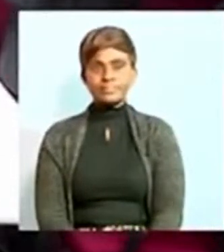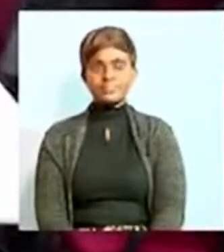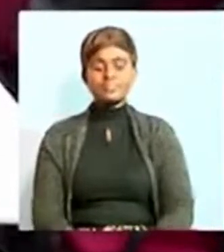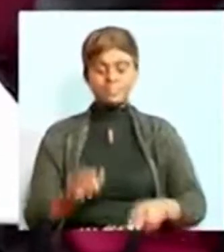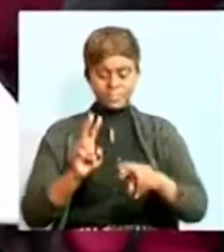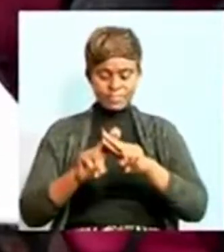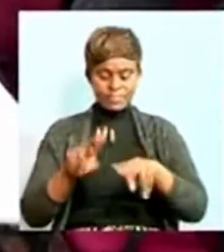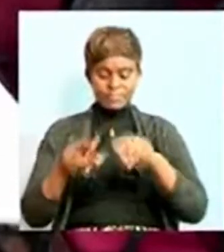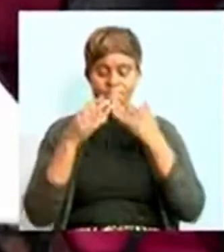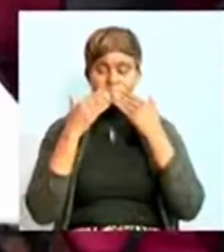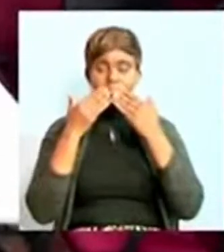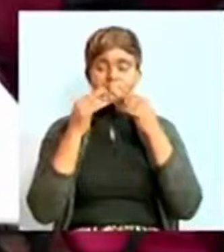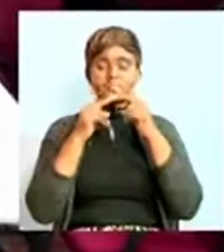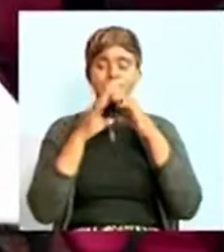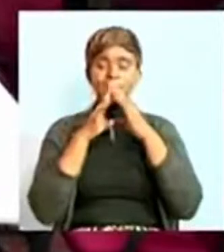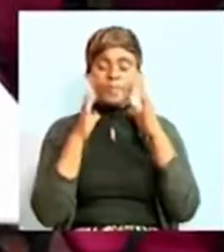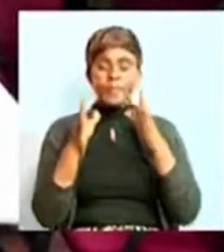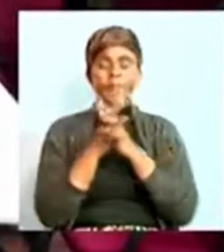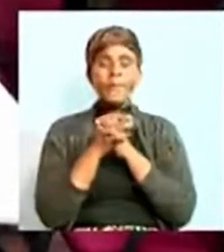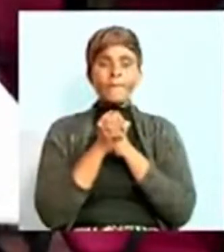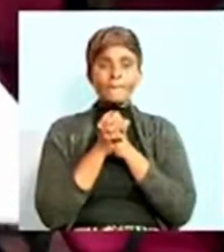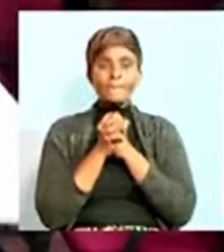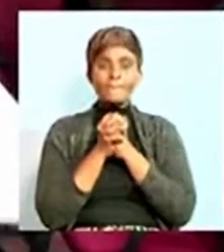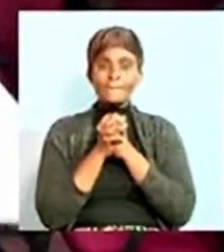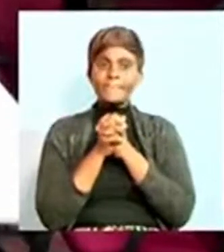Chair, thank you so much.